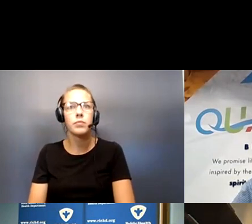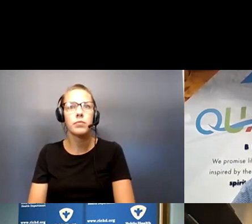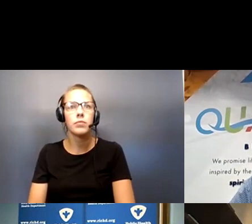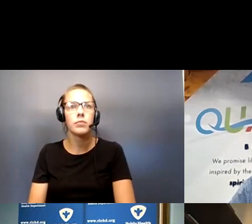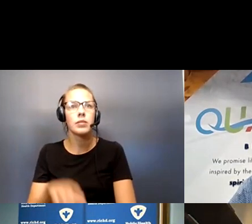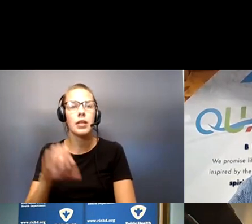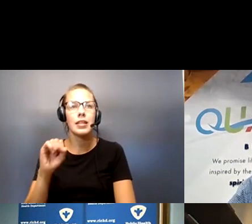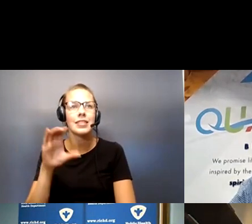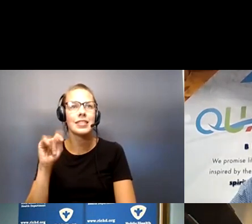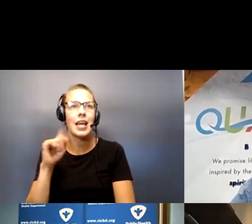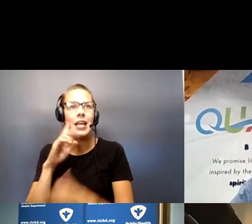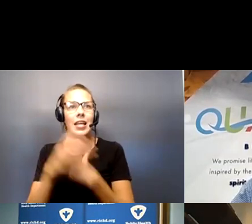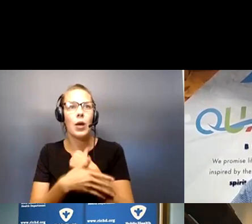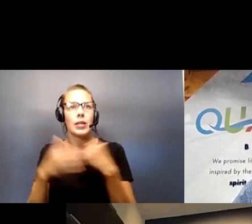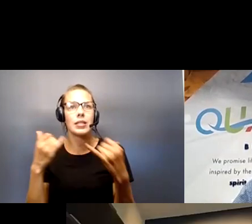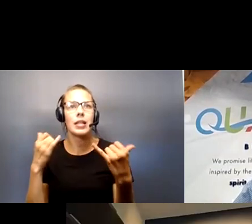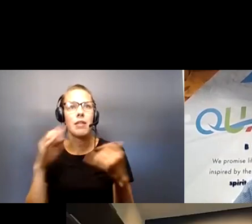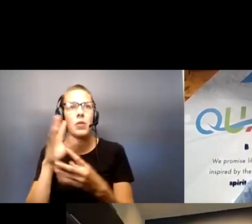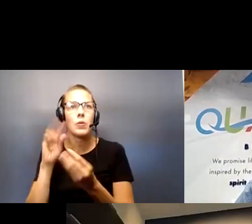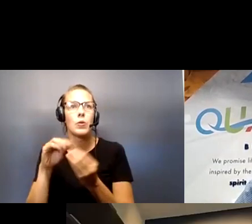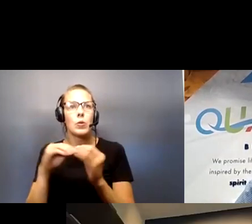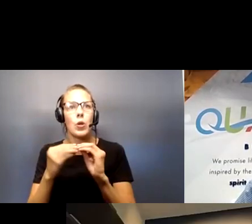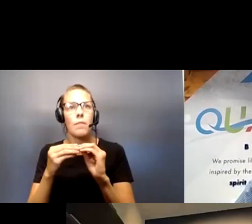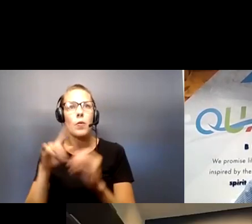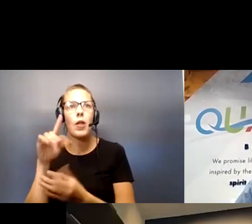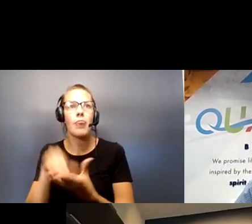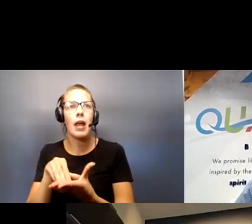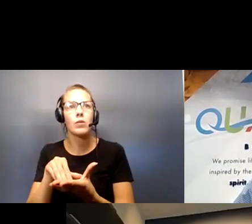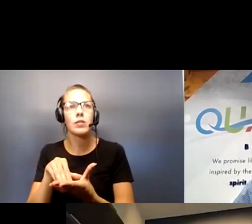In Scott County today, the total number of cases is